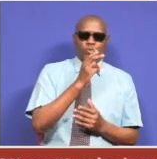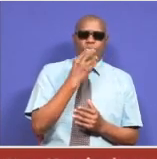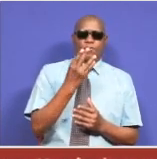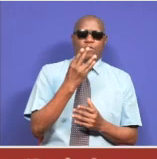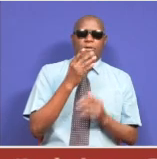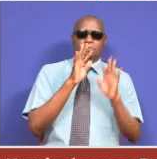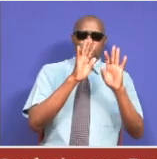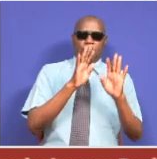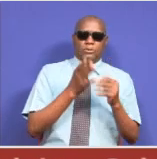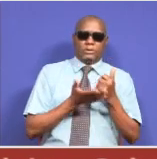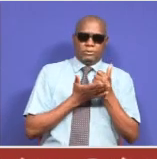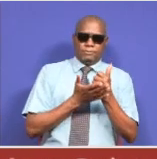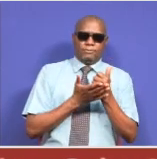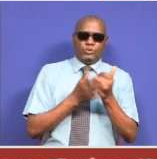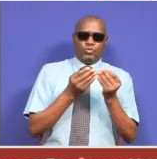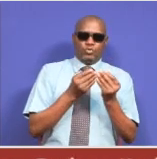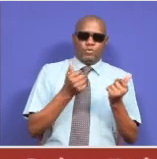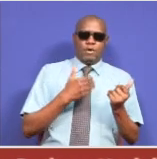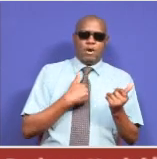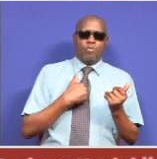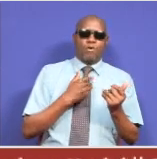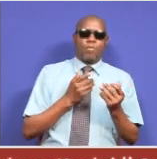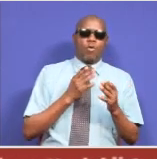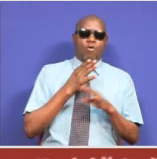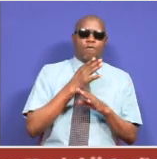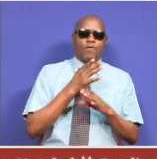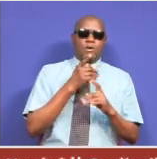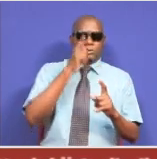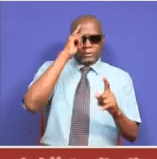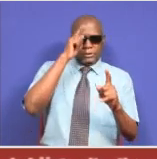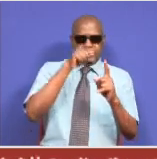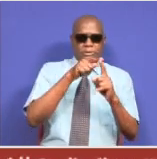helping us meet our overall revenue target.